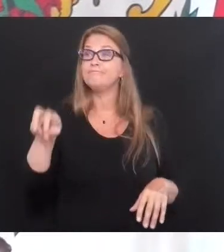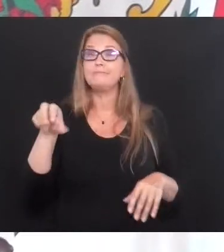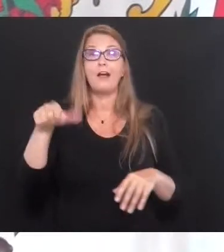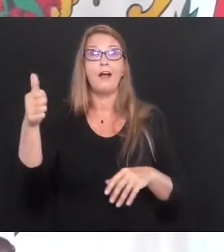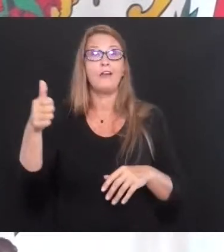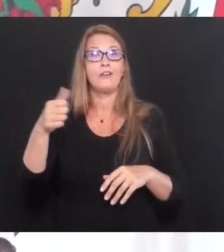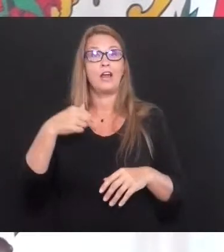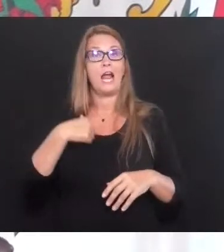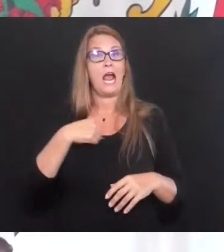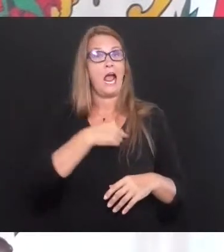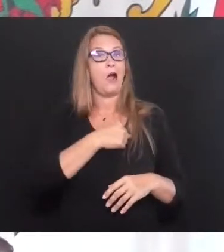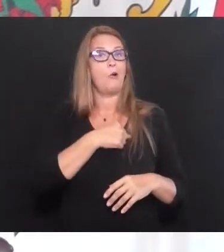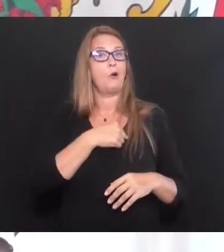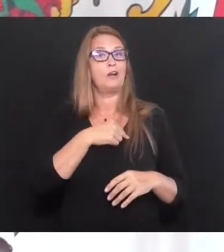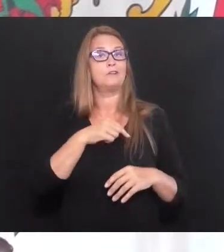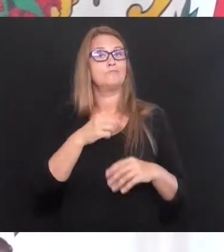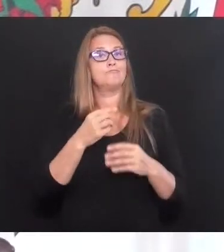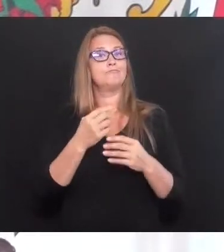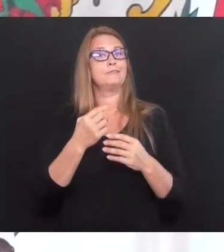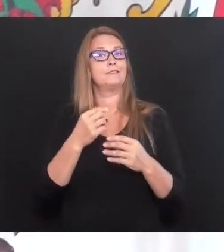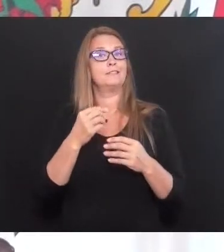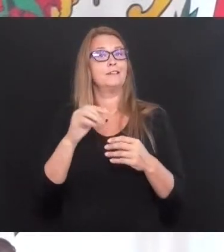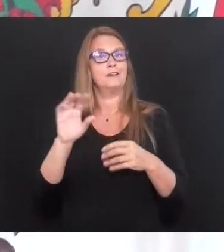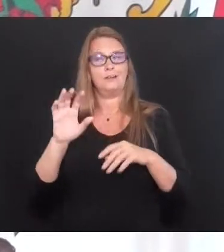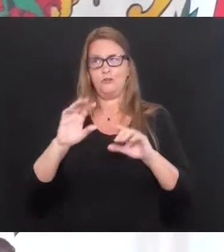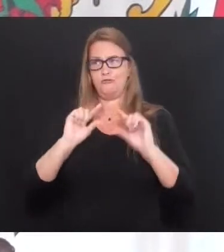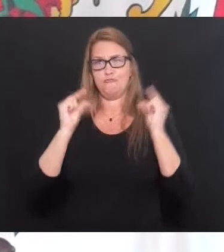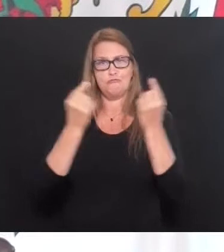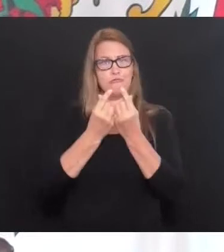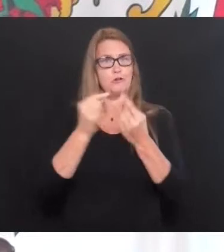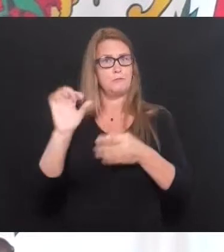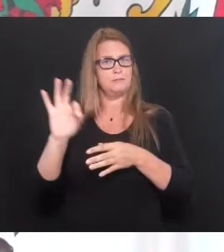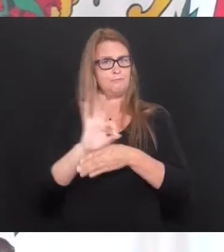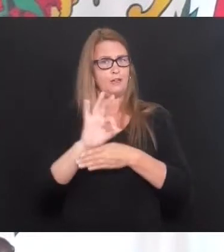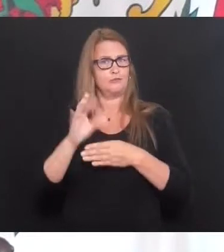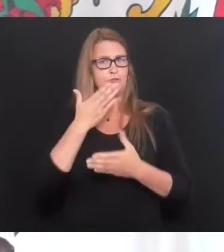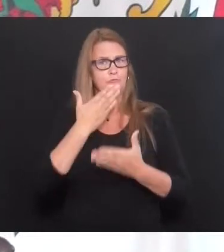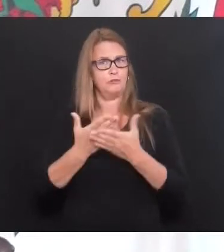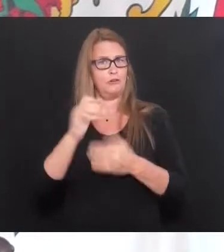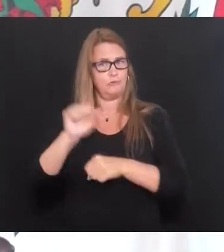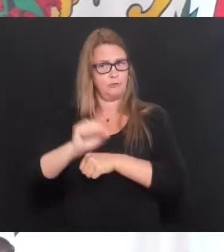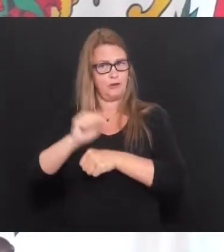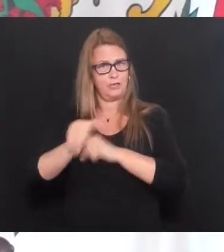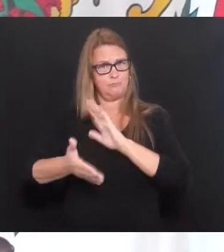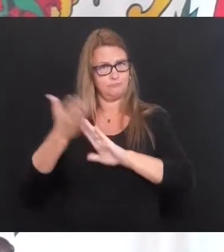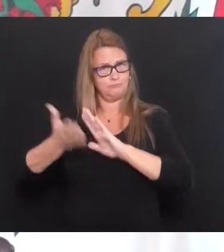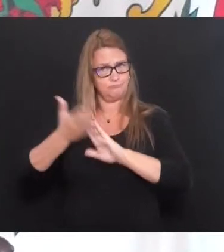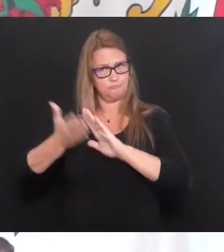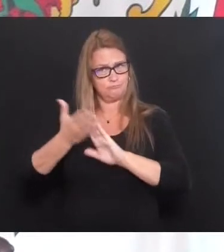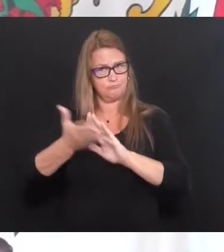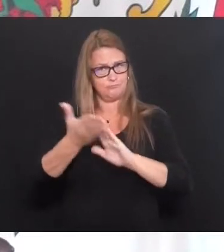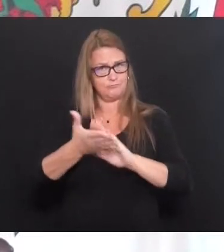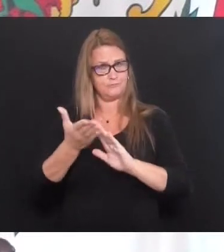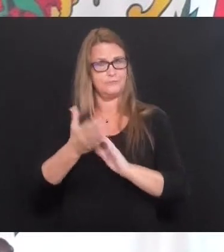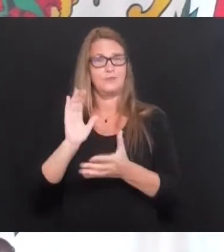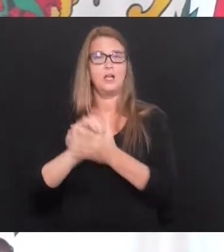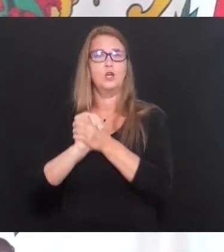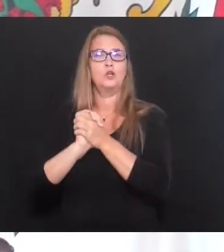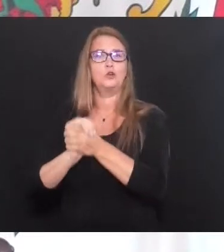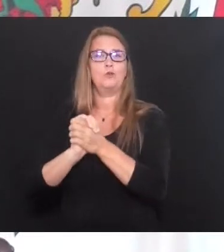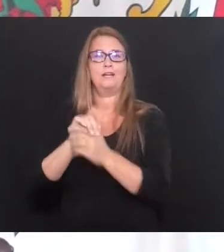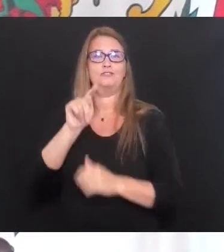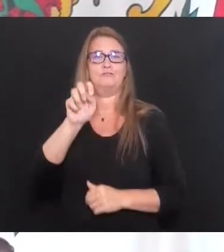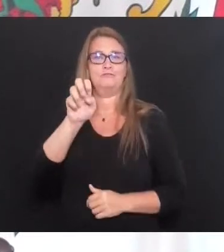cabinet is functioning really, really well. And so, again, congratulations, Ted, and